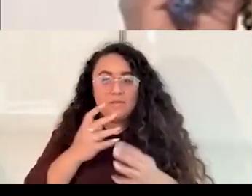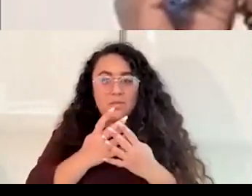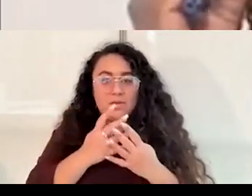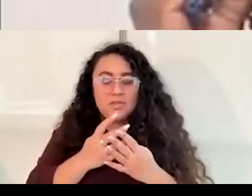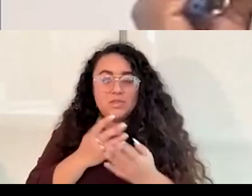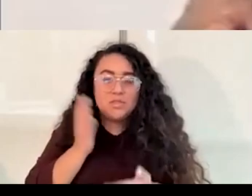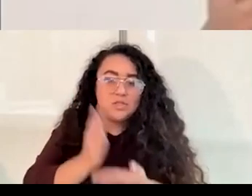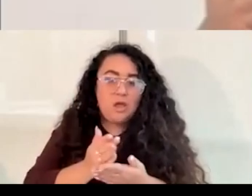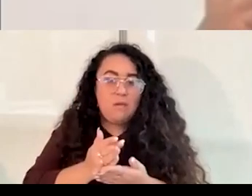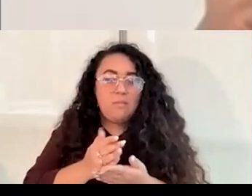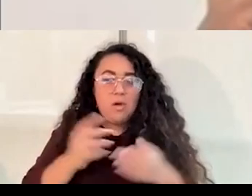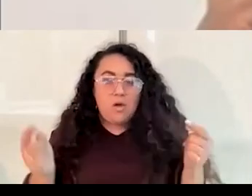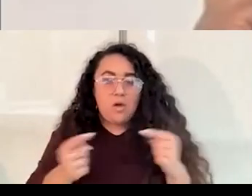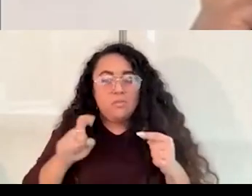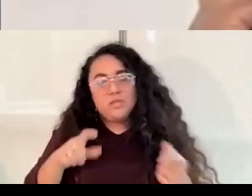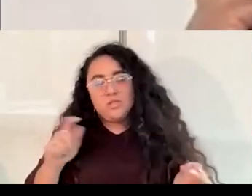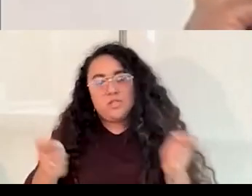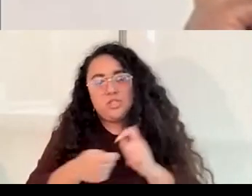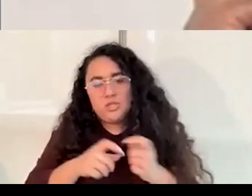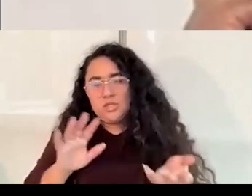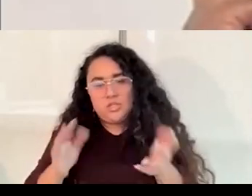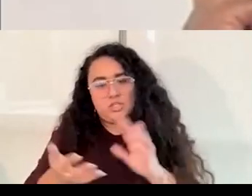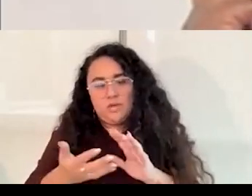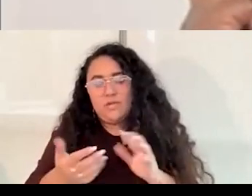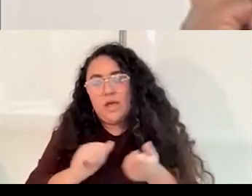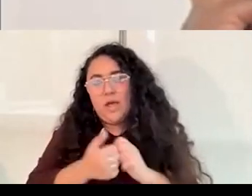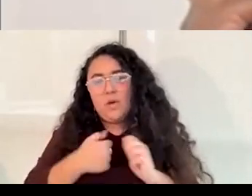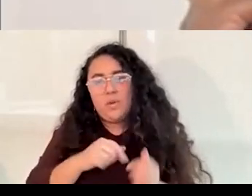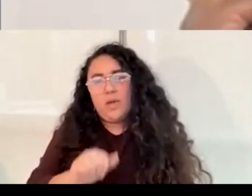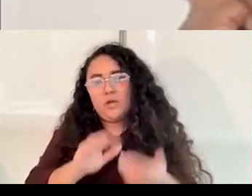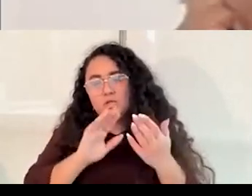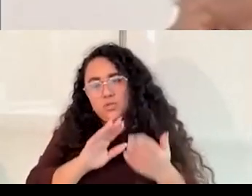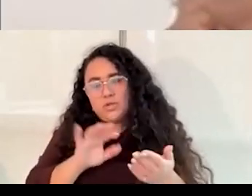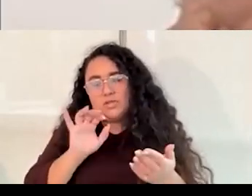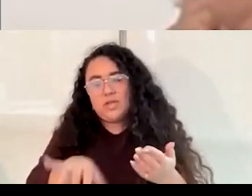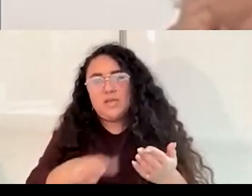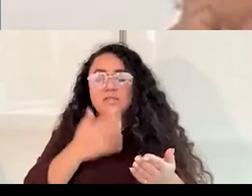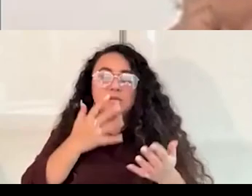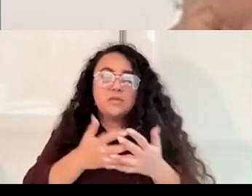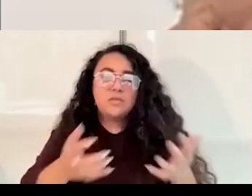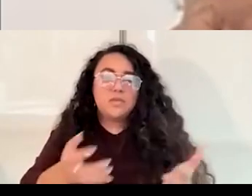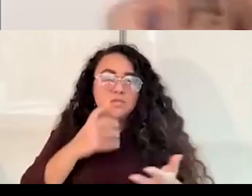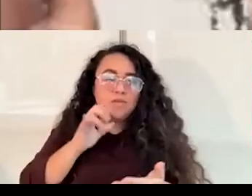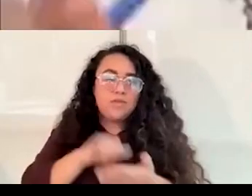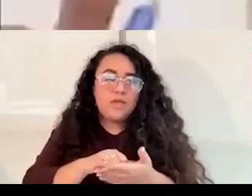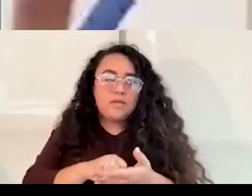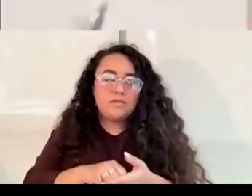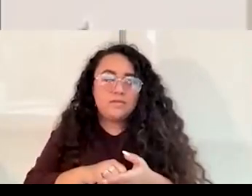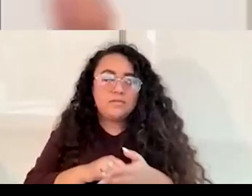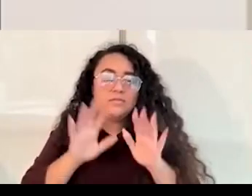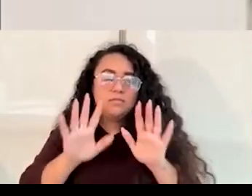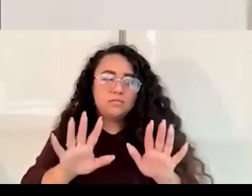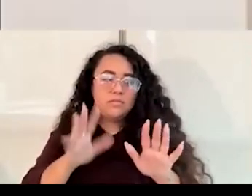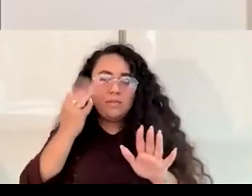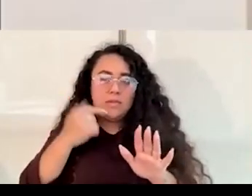needs to be a significant shift in how we are addressing. So thank you so much for that. I just because